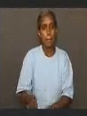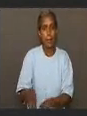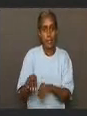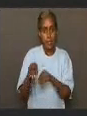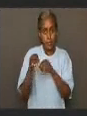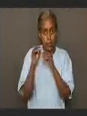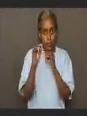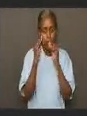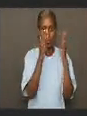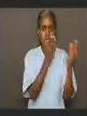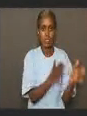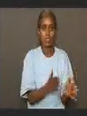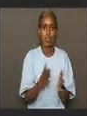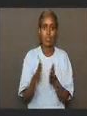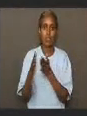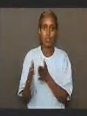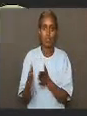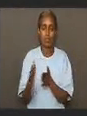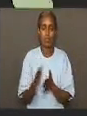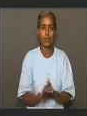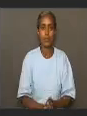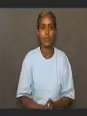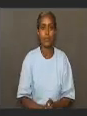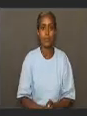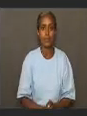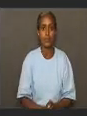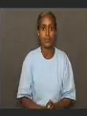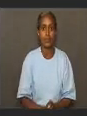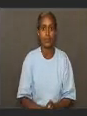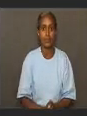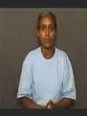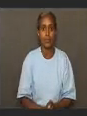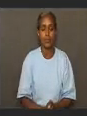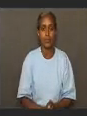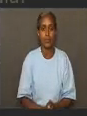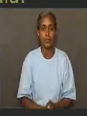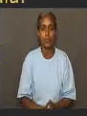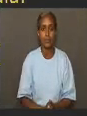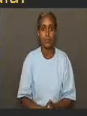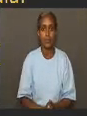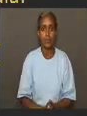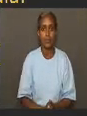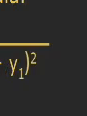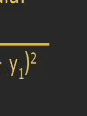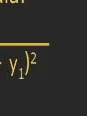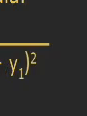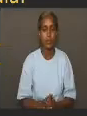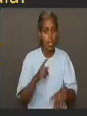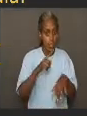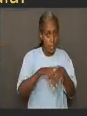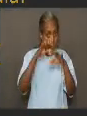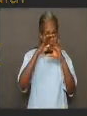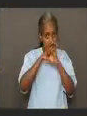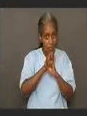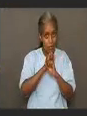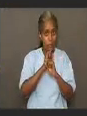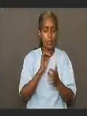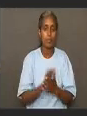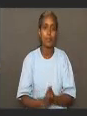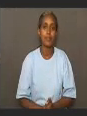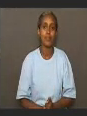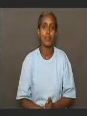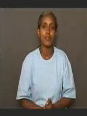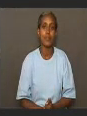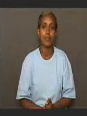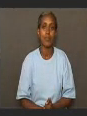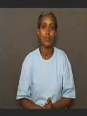Students, let's get ready. Begin. Up.